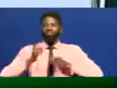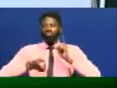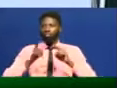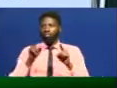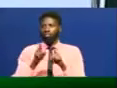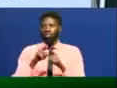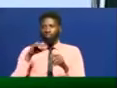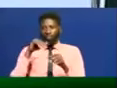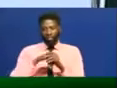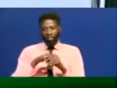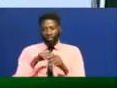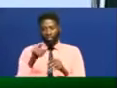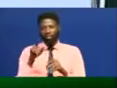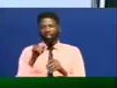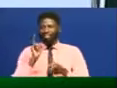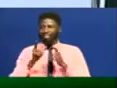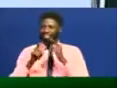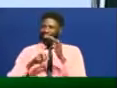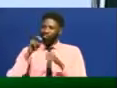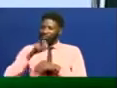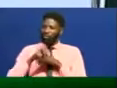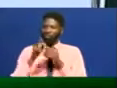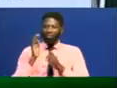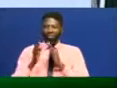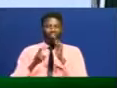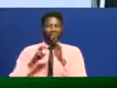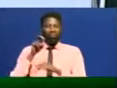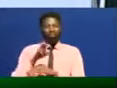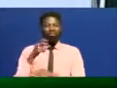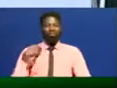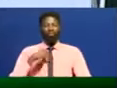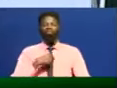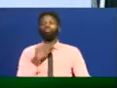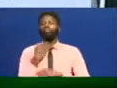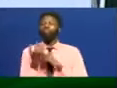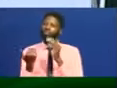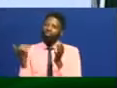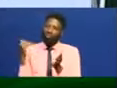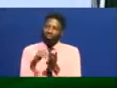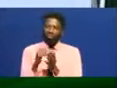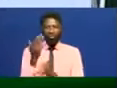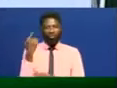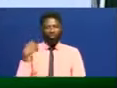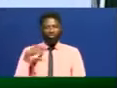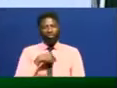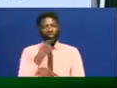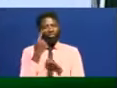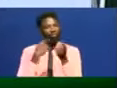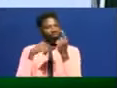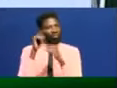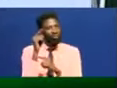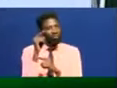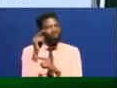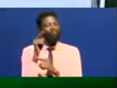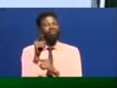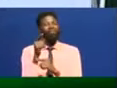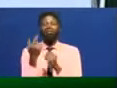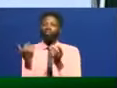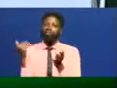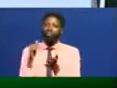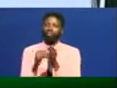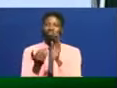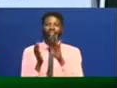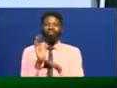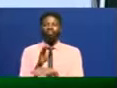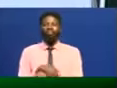it is in the steeplechase, where we want to regain our hold as a key player.